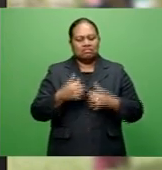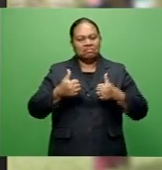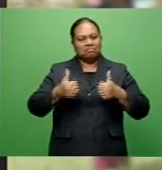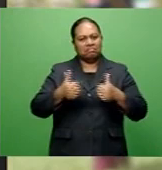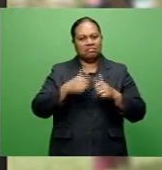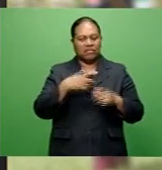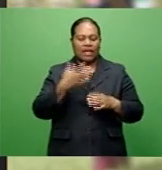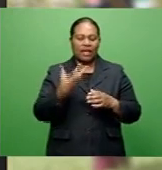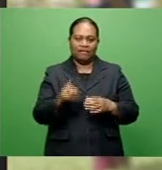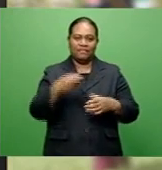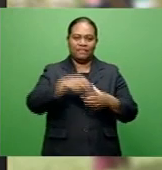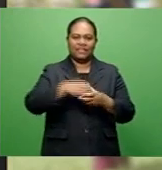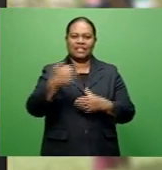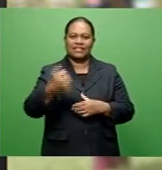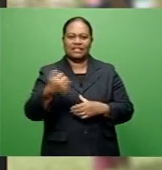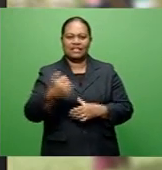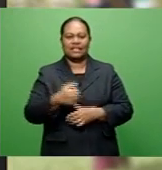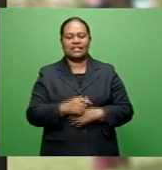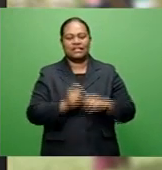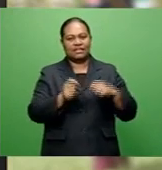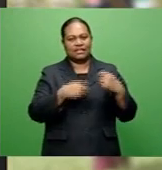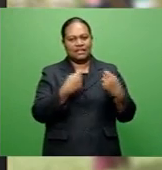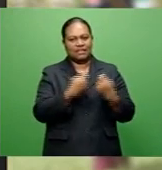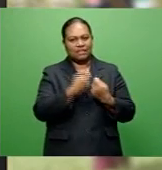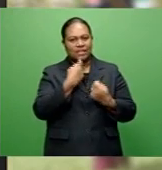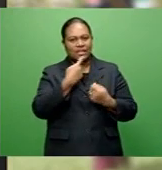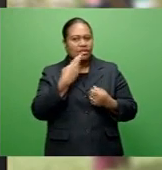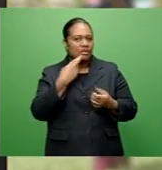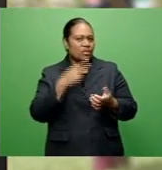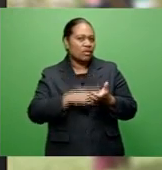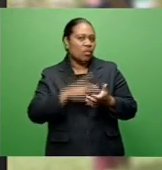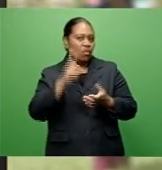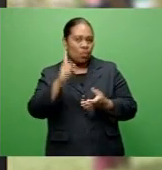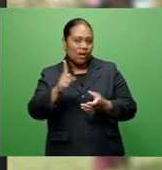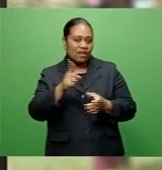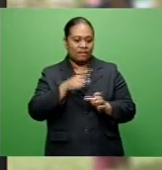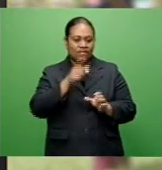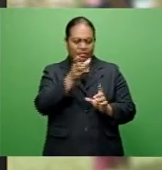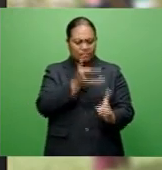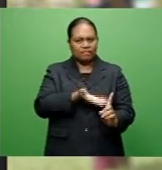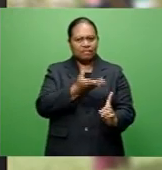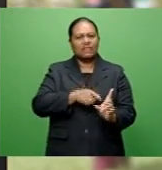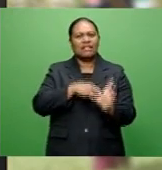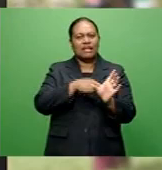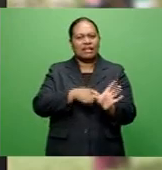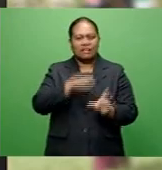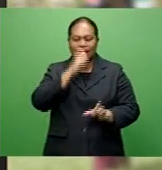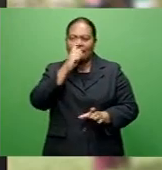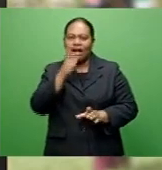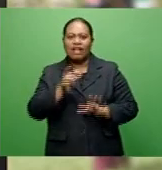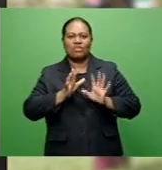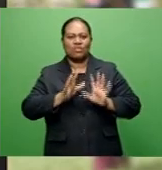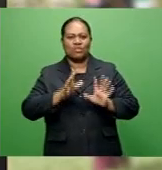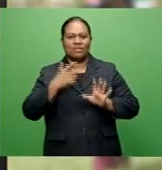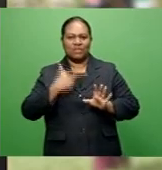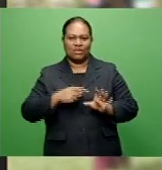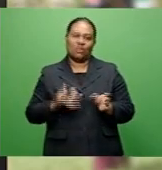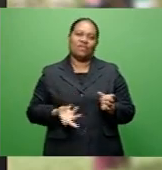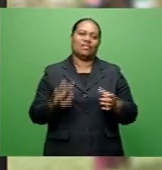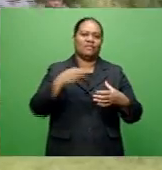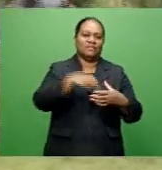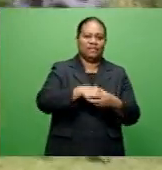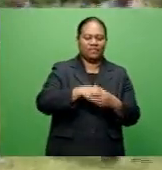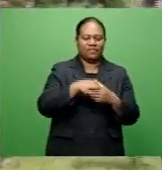16 teams. As Aquila Dhama reports, one of the youngsters in the team can't wait to play against the best in the